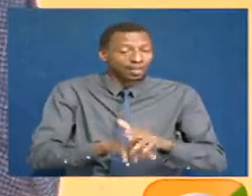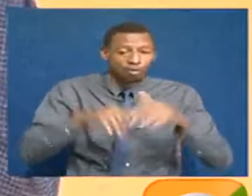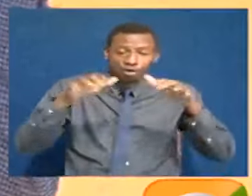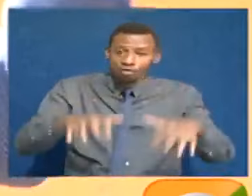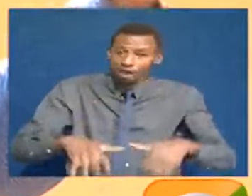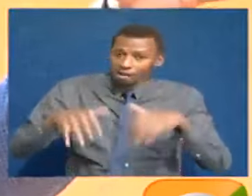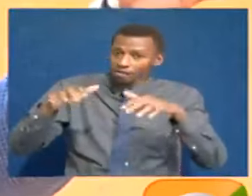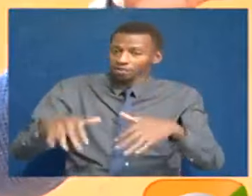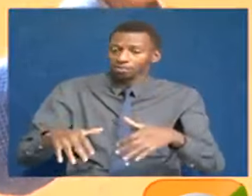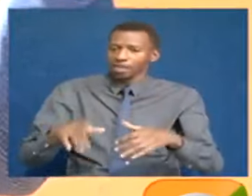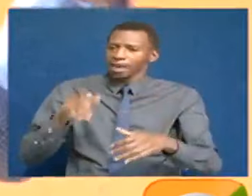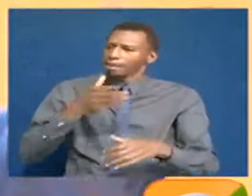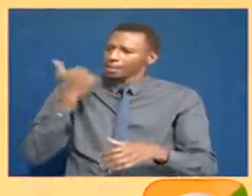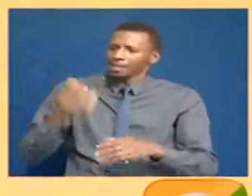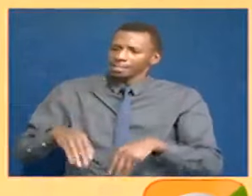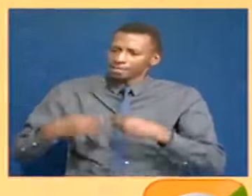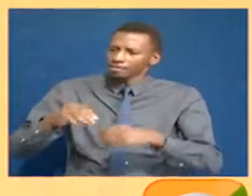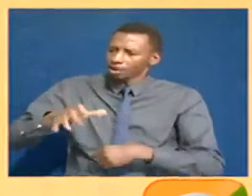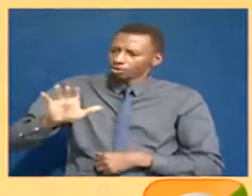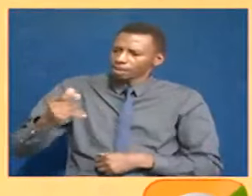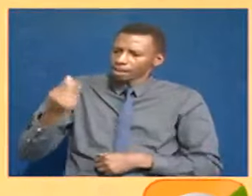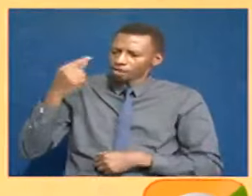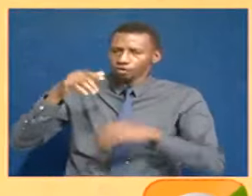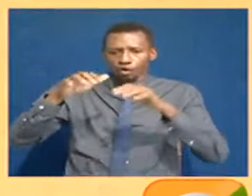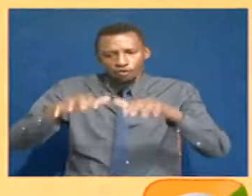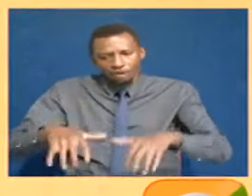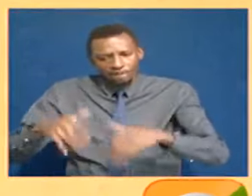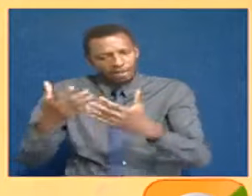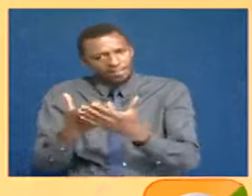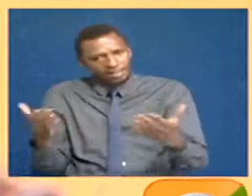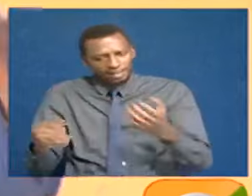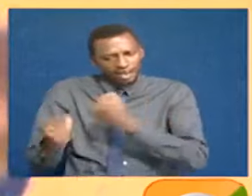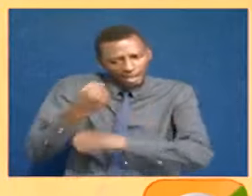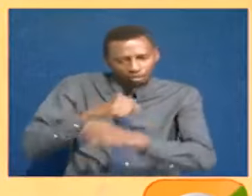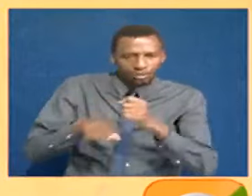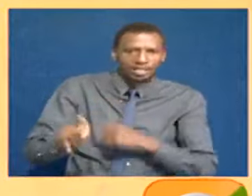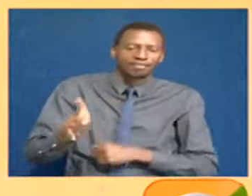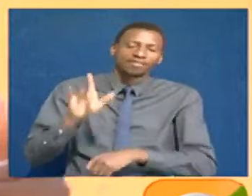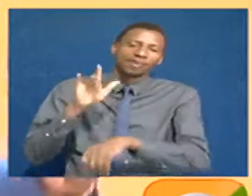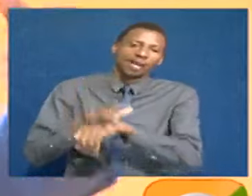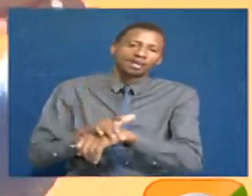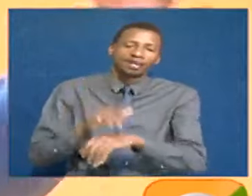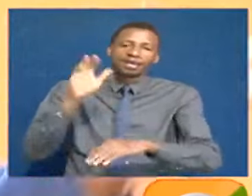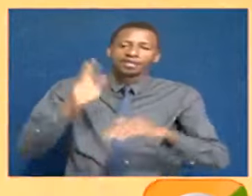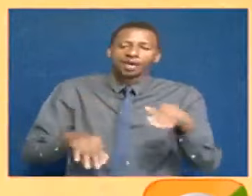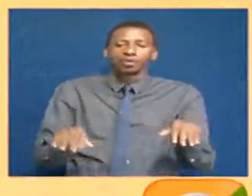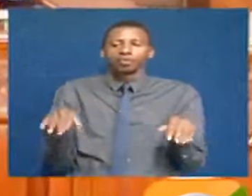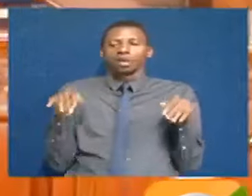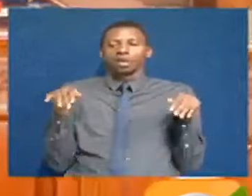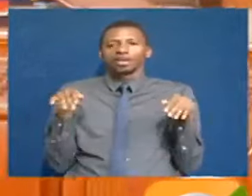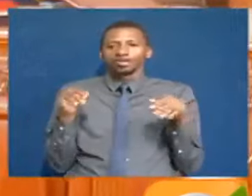county pesa yake ya maneno ya kilimo. Ijifanyie ndio itafanya mapema kuliko kungojea tuletewe